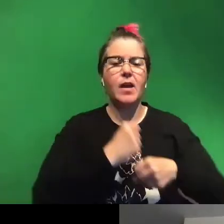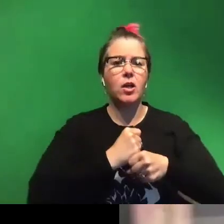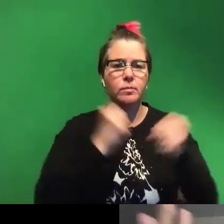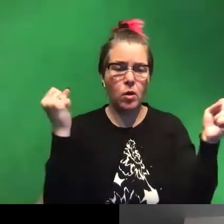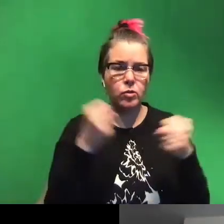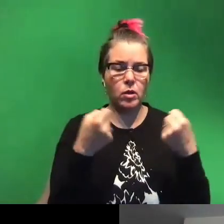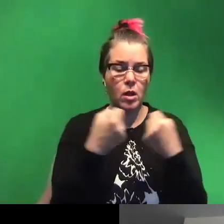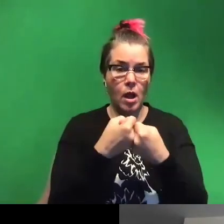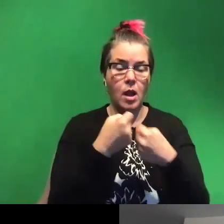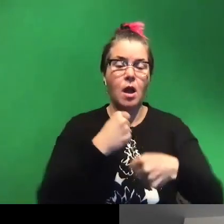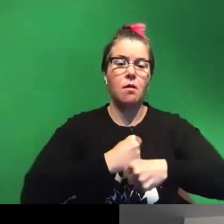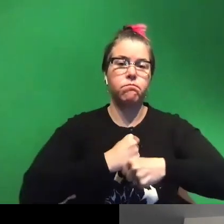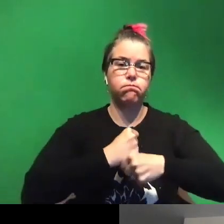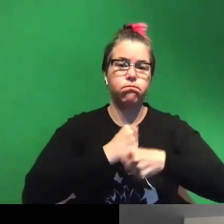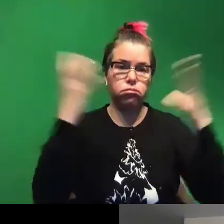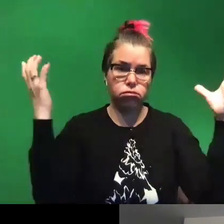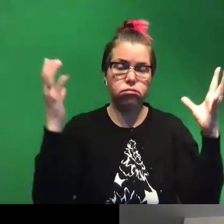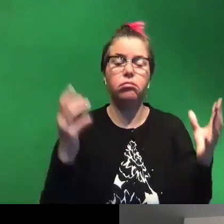then you explode, and many